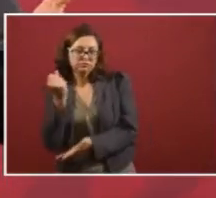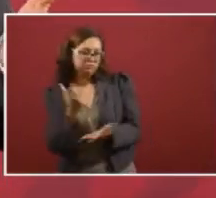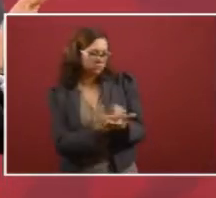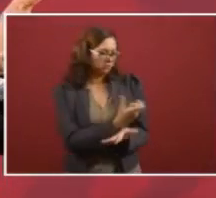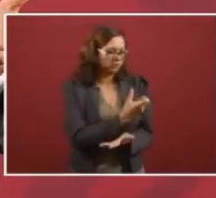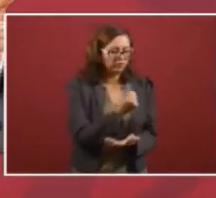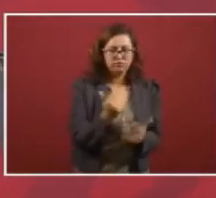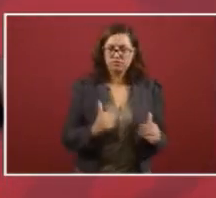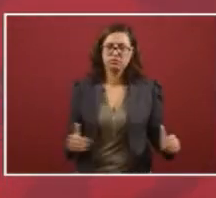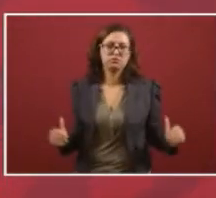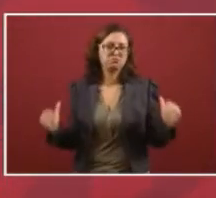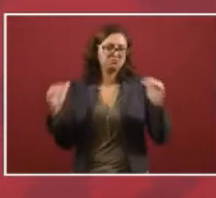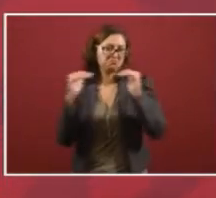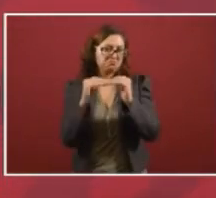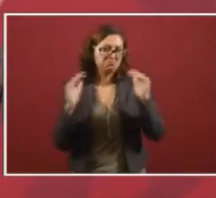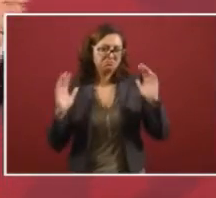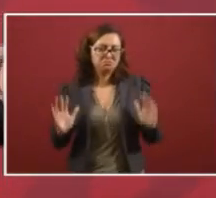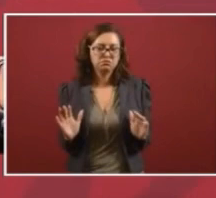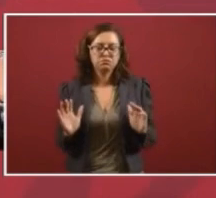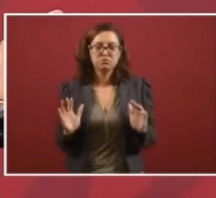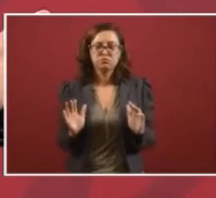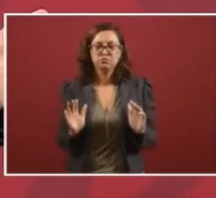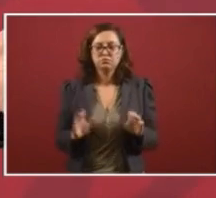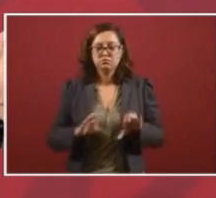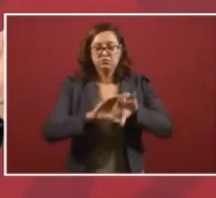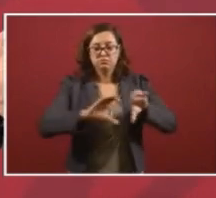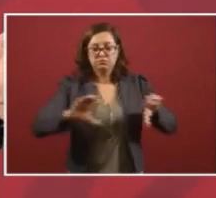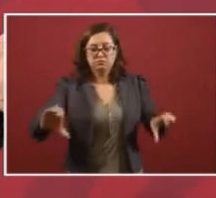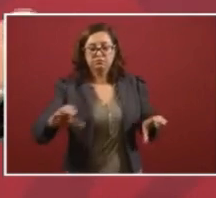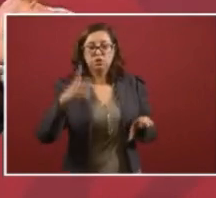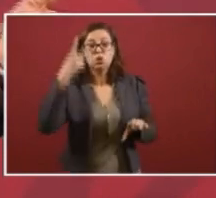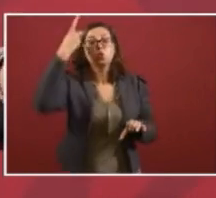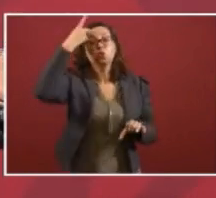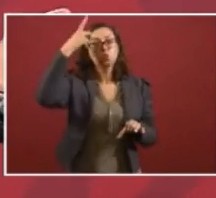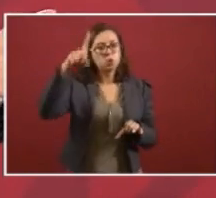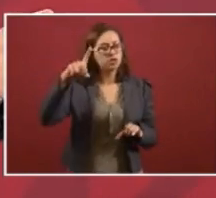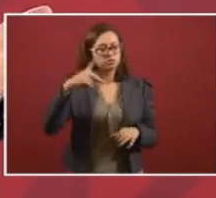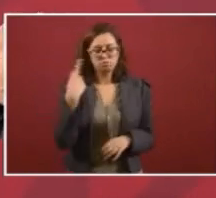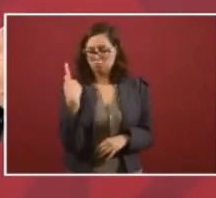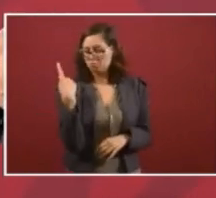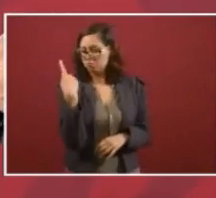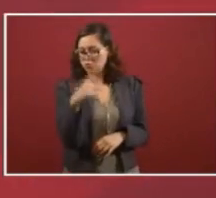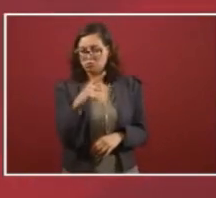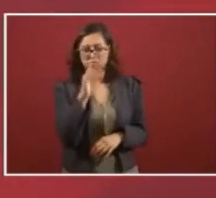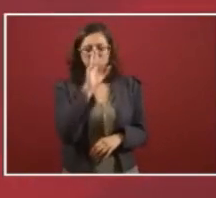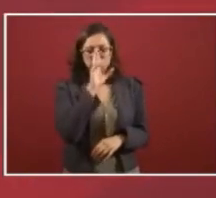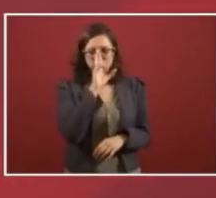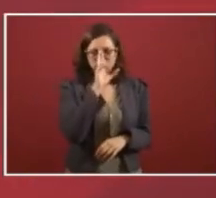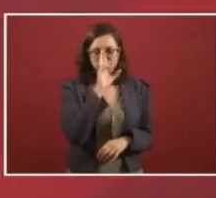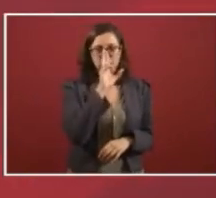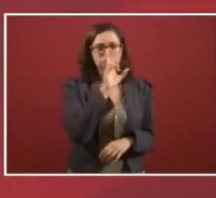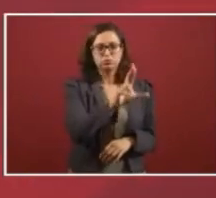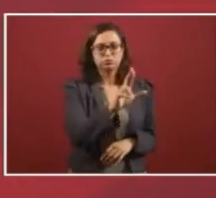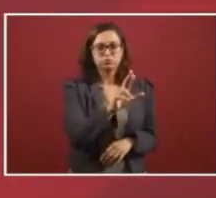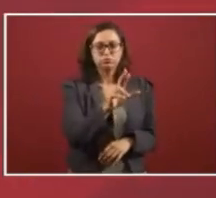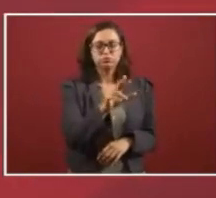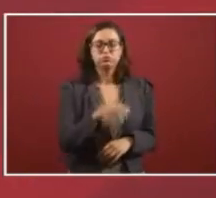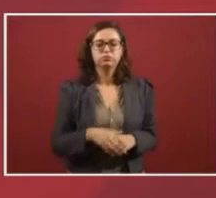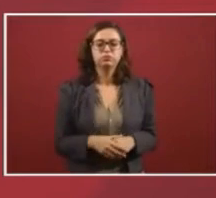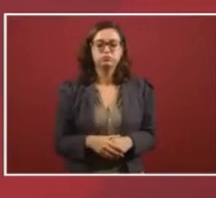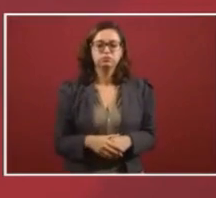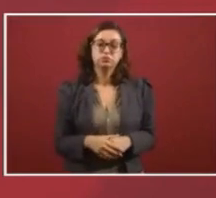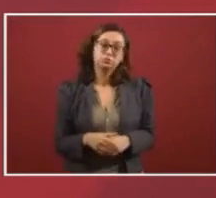It's a situation of win-win. The property of the ducts is being discounted, and